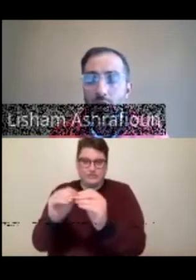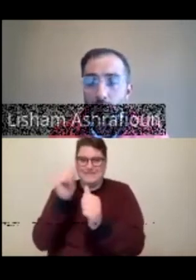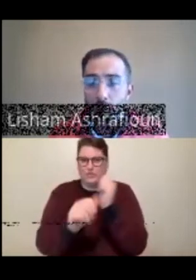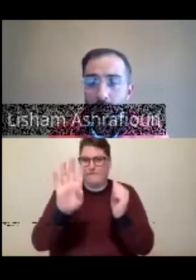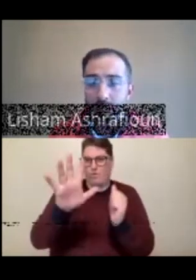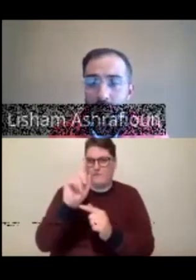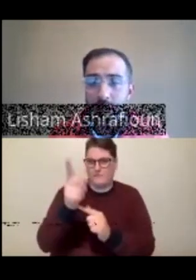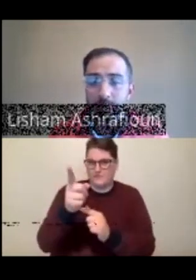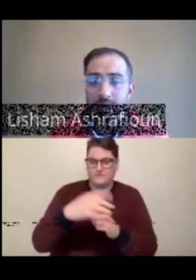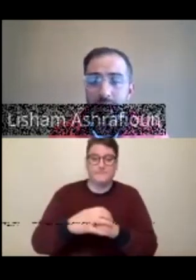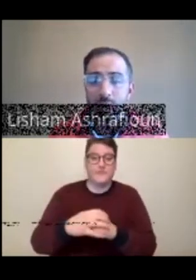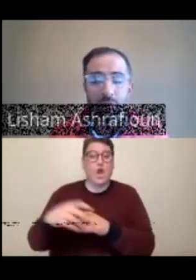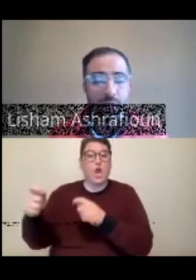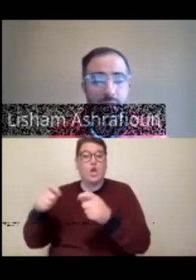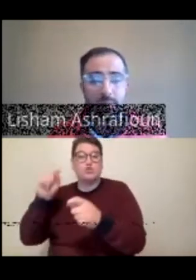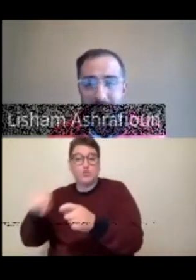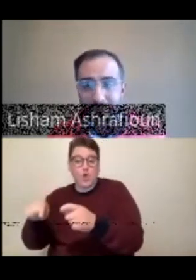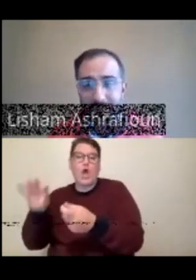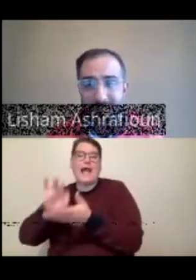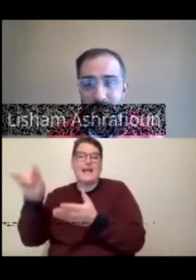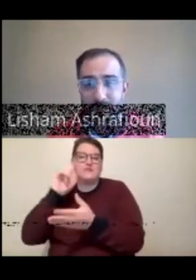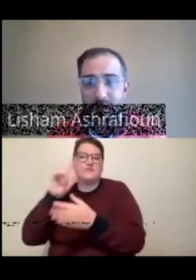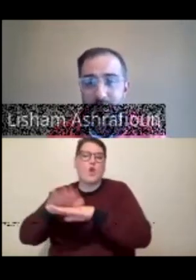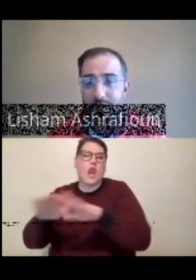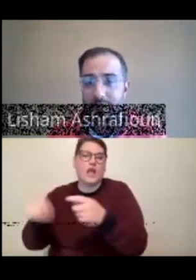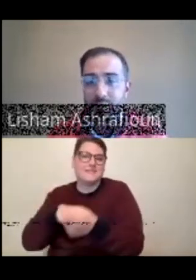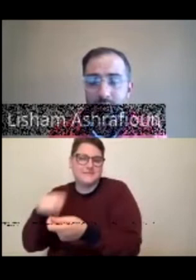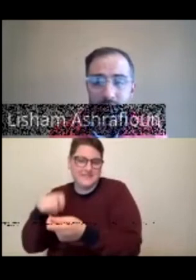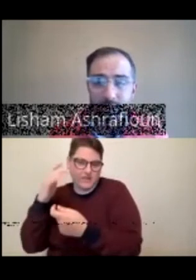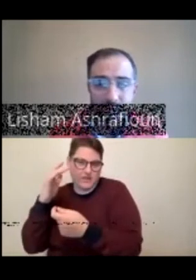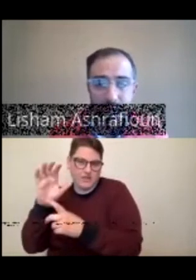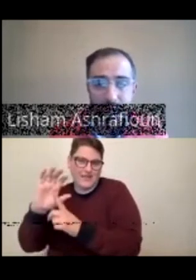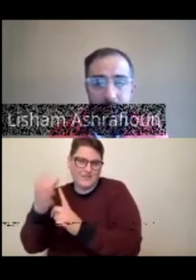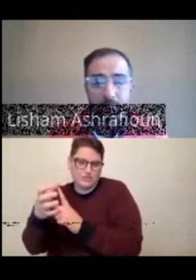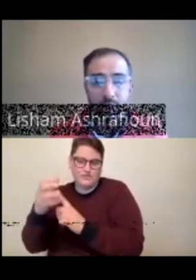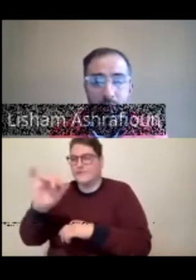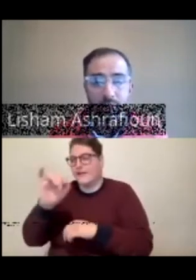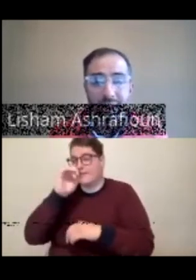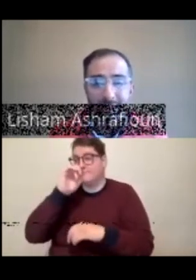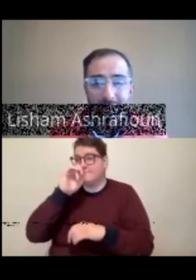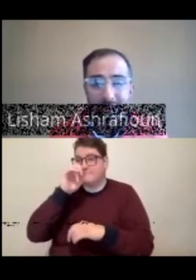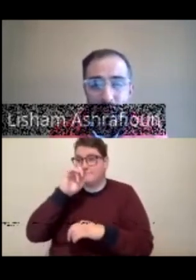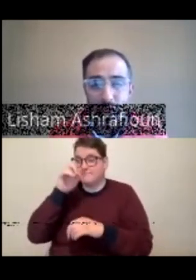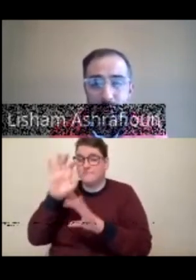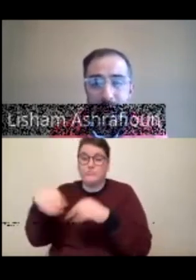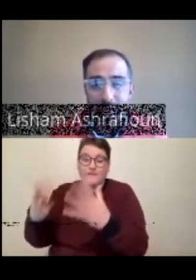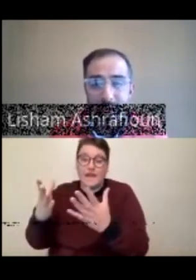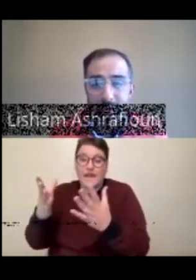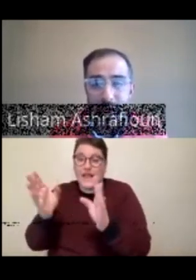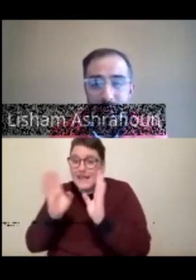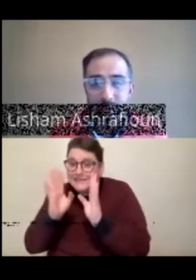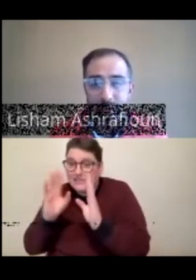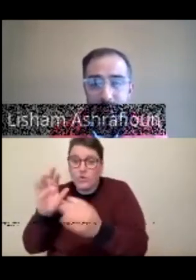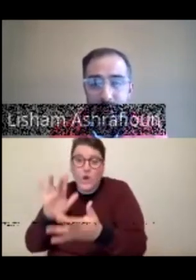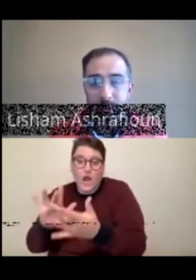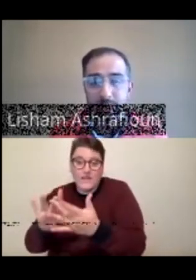The control condition helps account for non-specific conditions. These are things like providing attention or contact